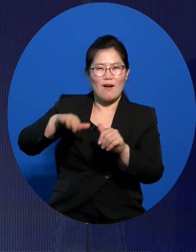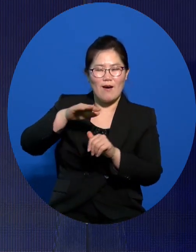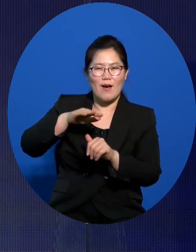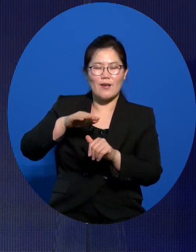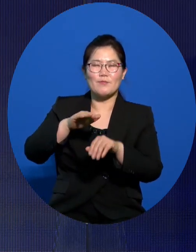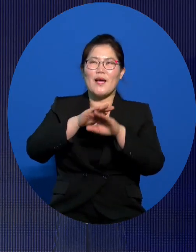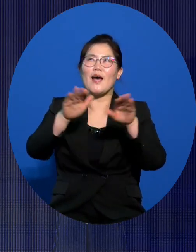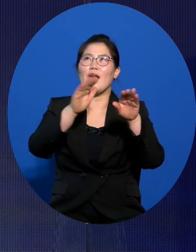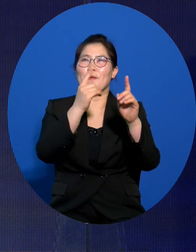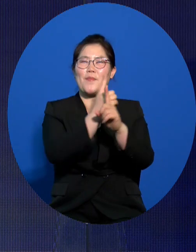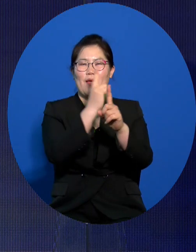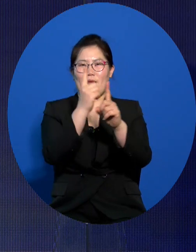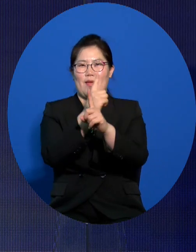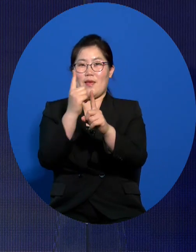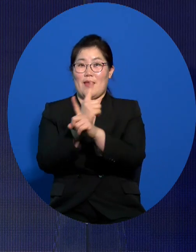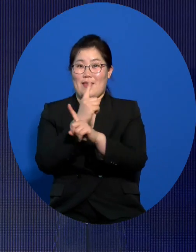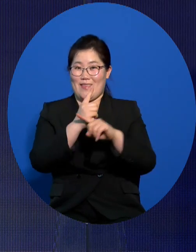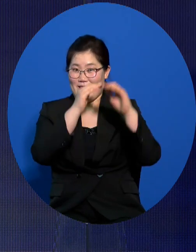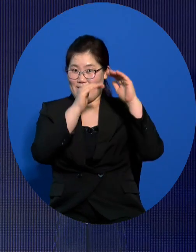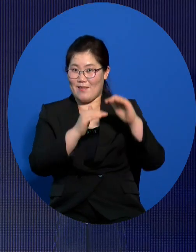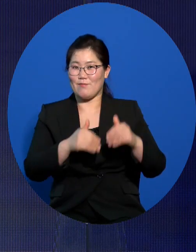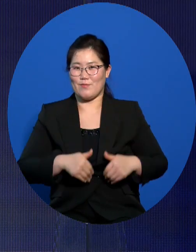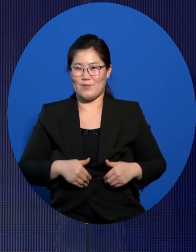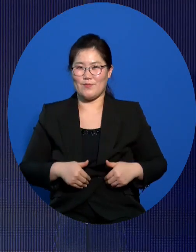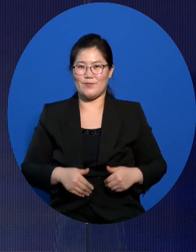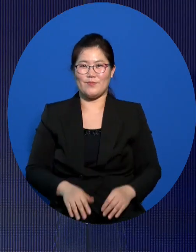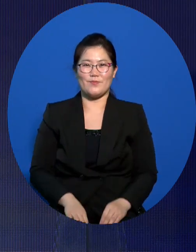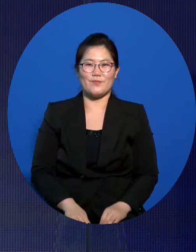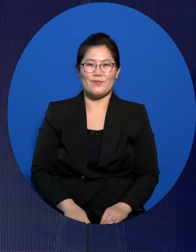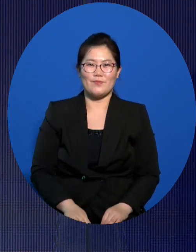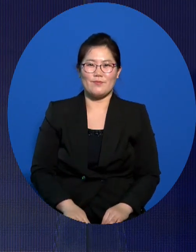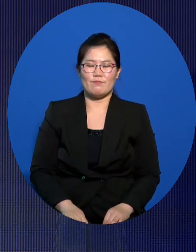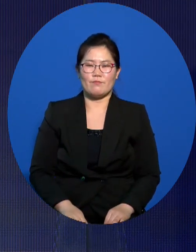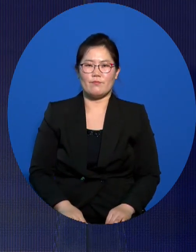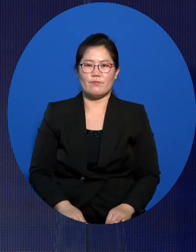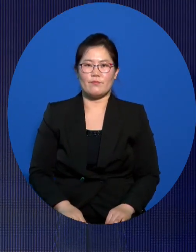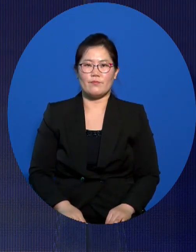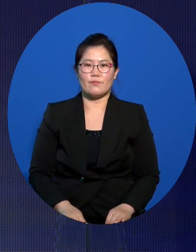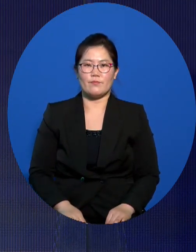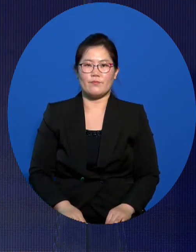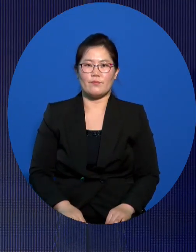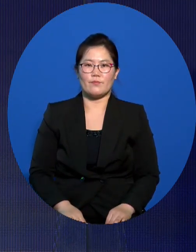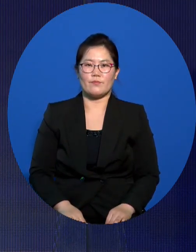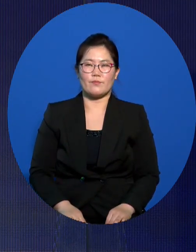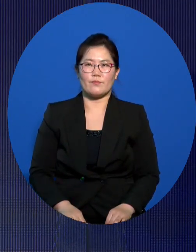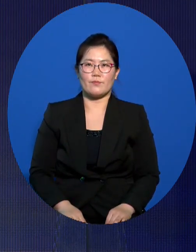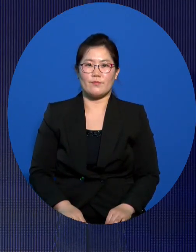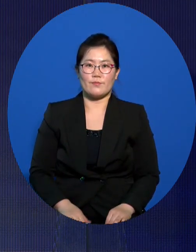resolved this, but I think that this is the way to go. This is the direction that we have to take.